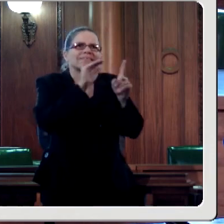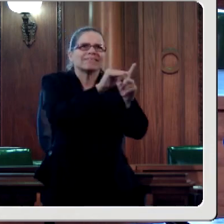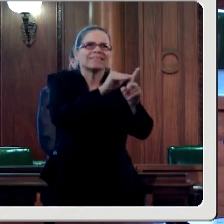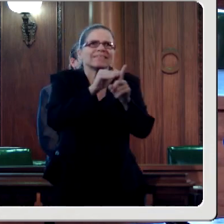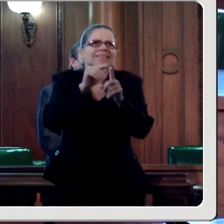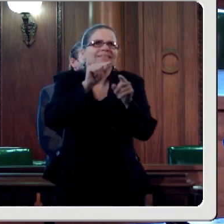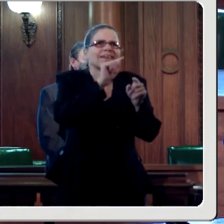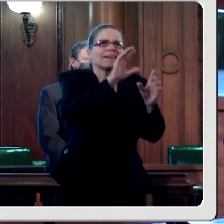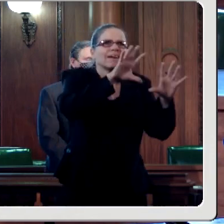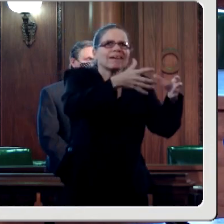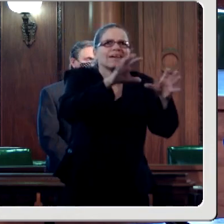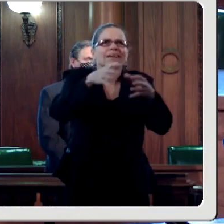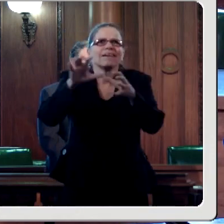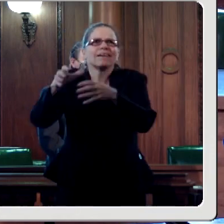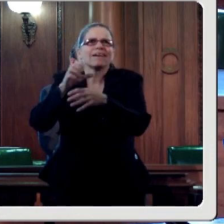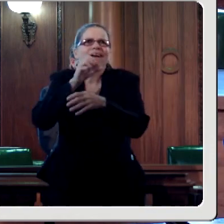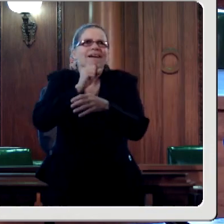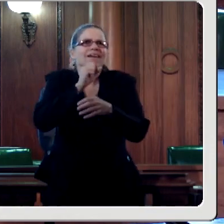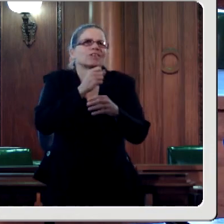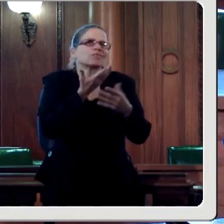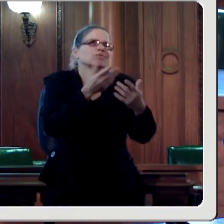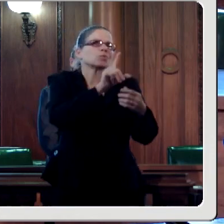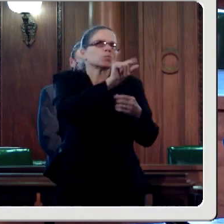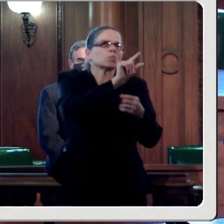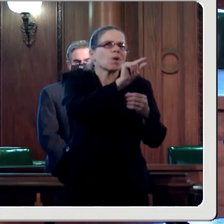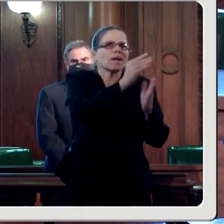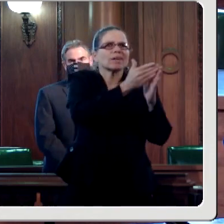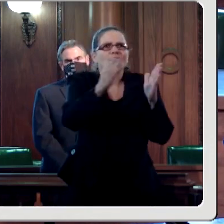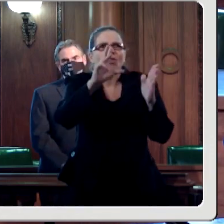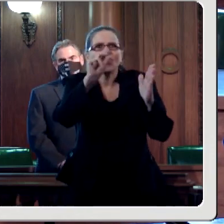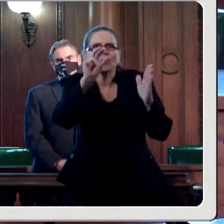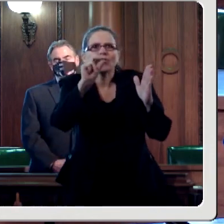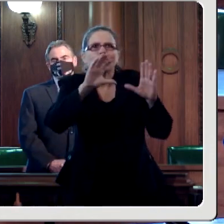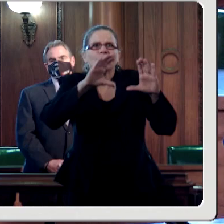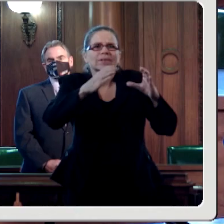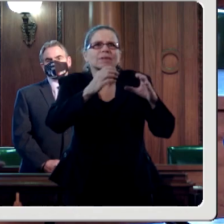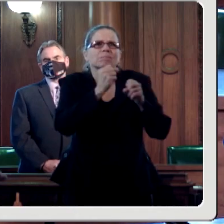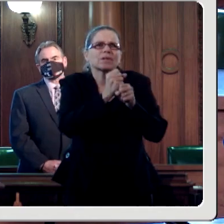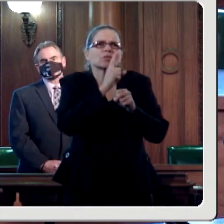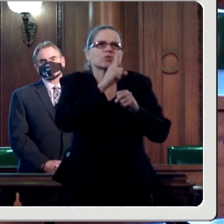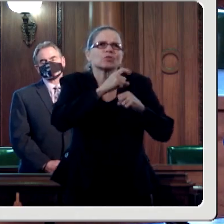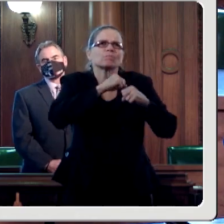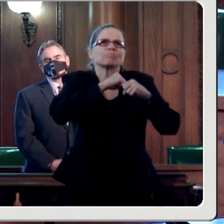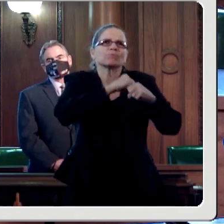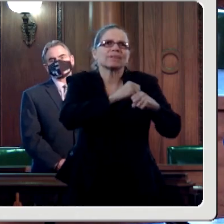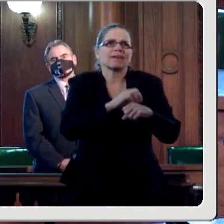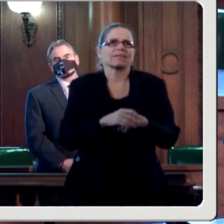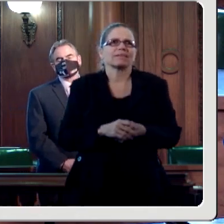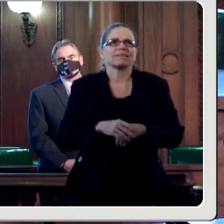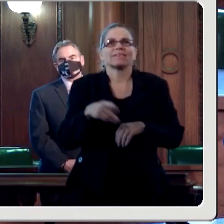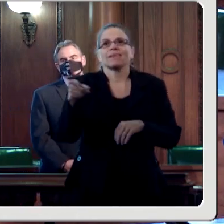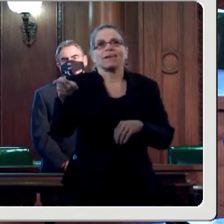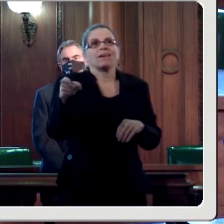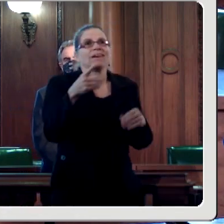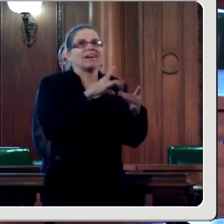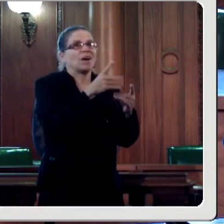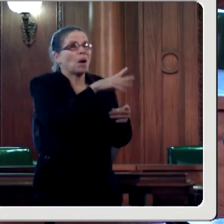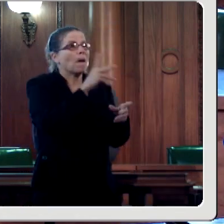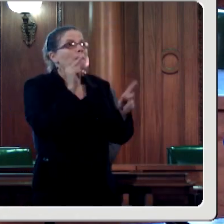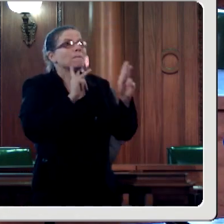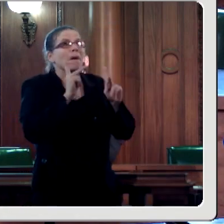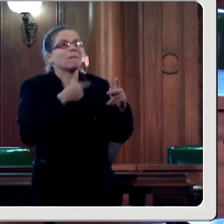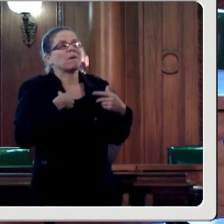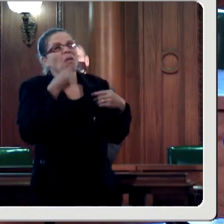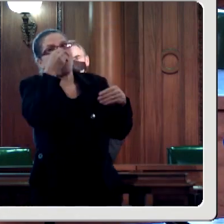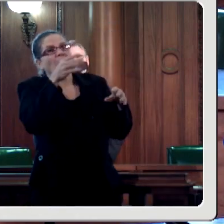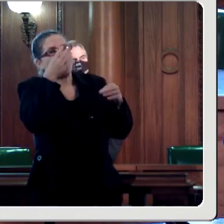their elders and certainly children. So it's not so much about themselves as it's the rest of your family. That's the message you're going to